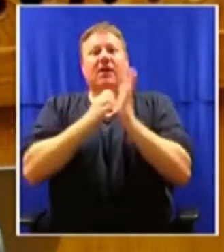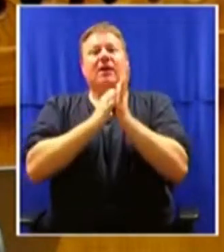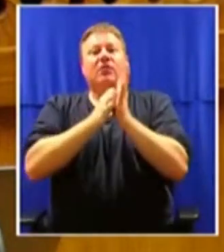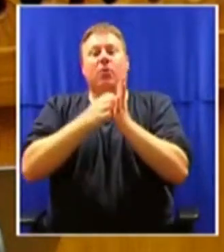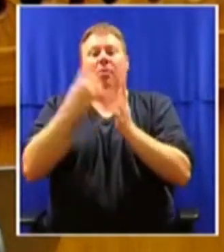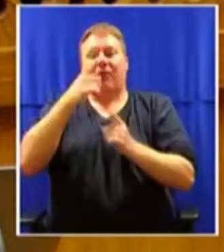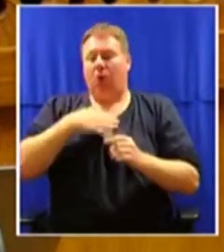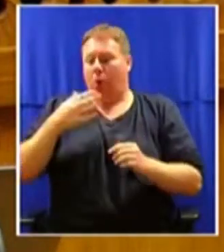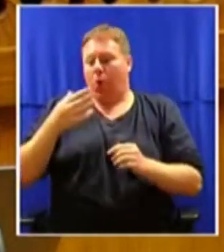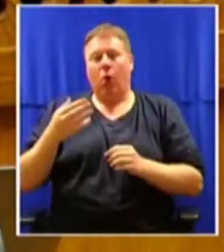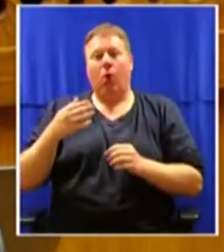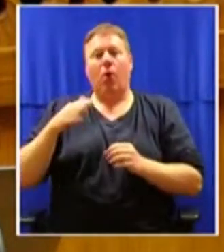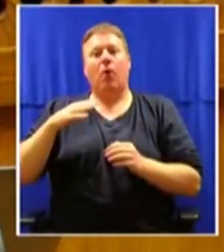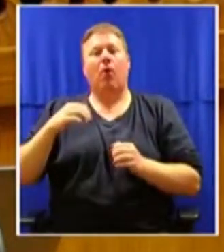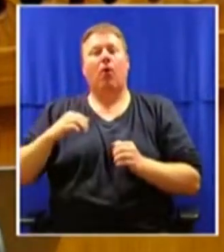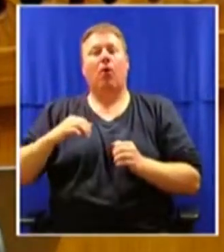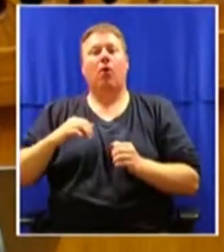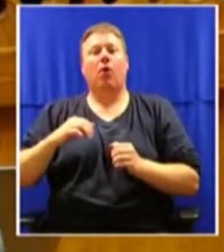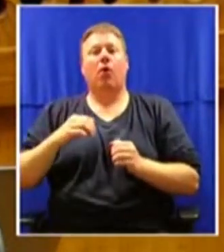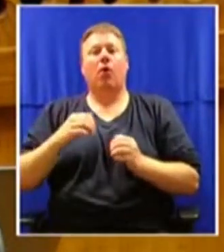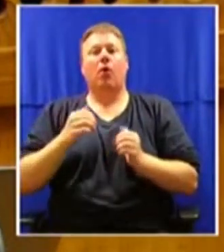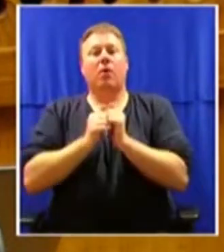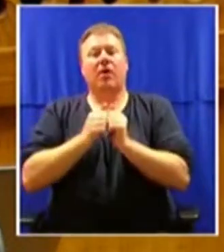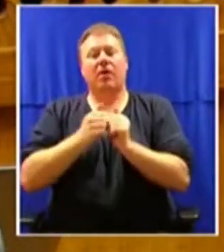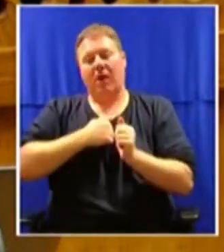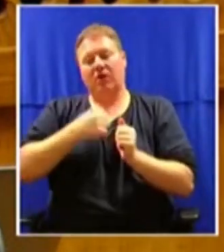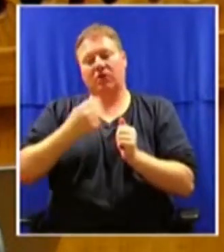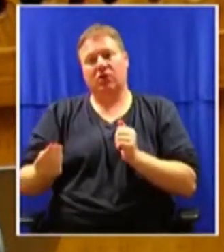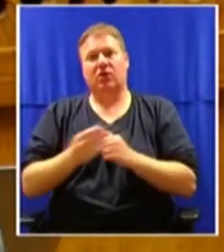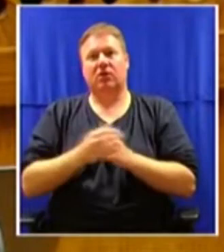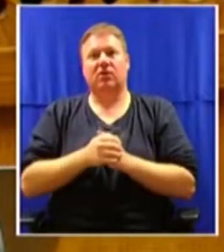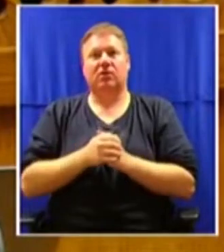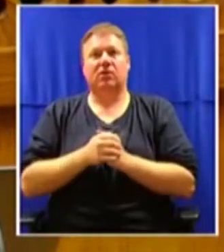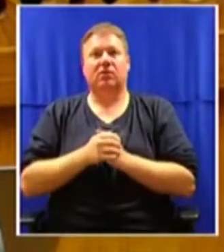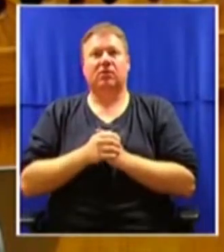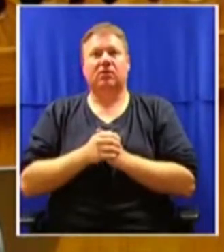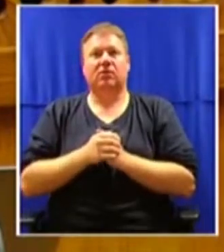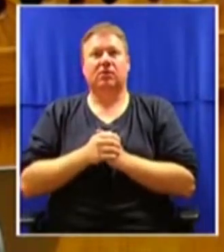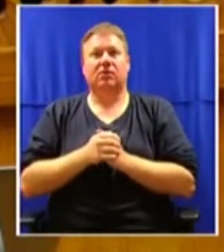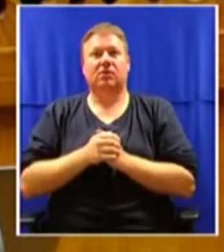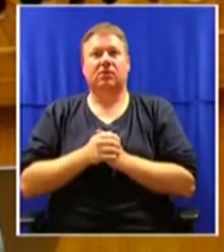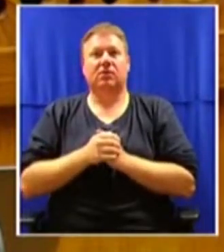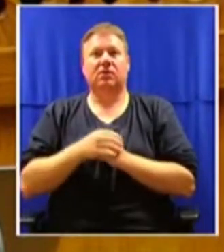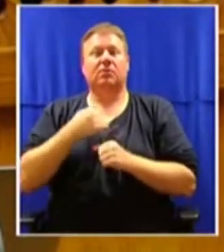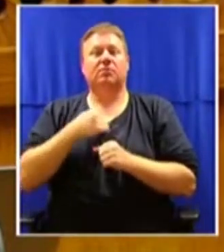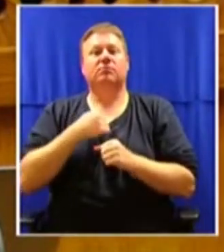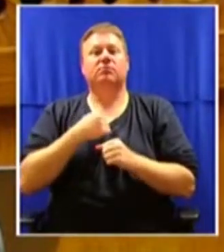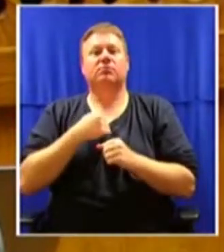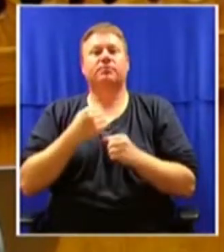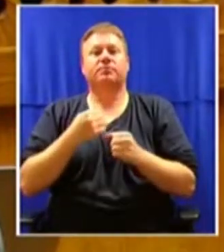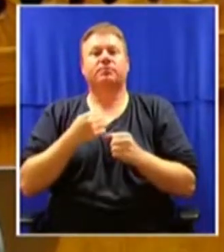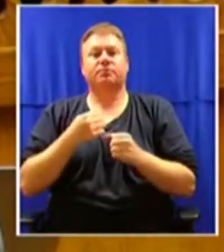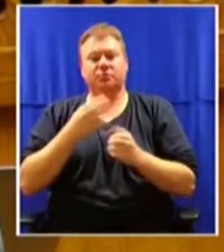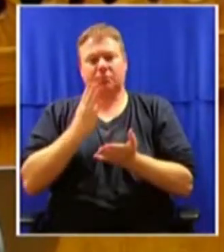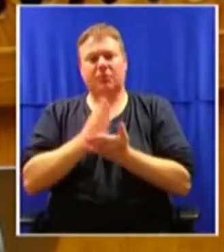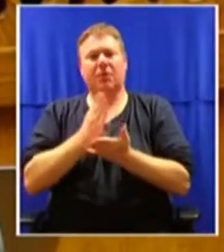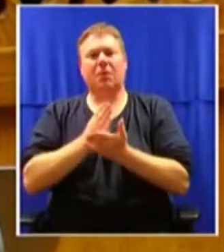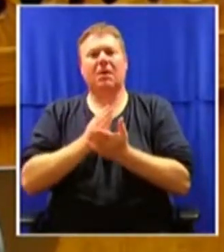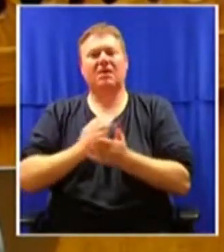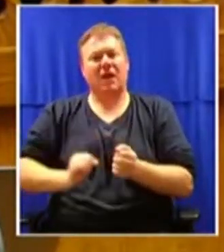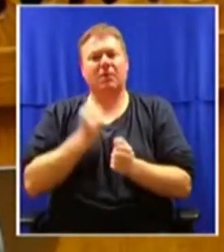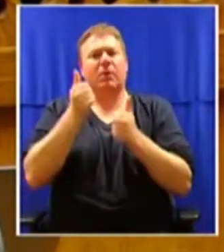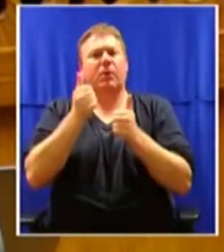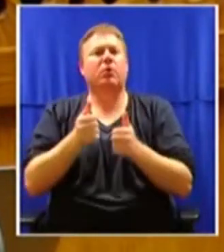of character, become a husband I've never seen, bear children, and be a fatherly example I've rarely experienced. It sounds rather